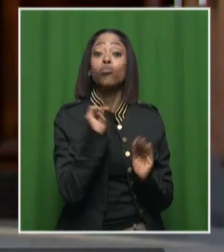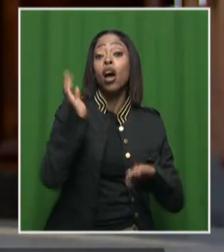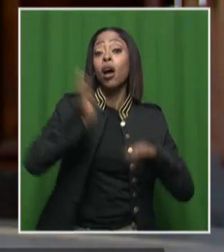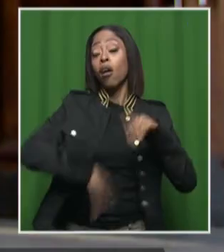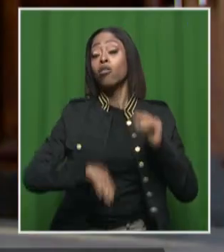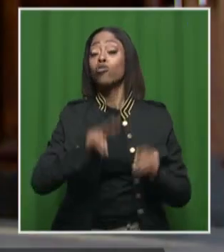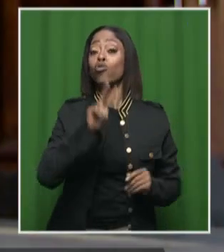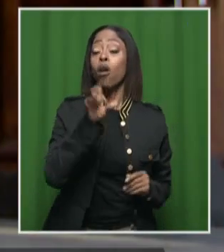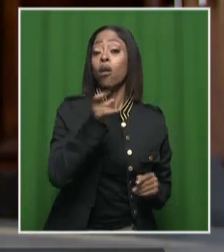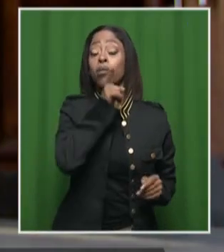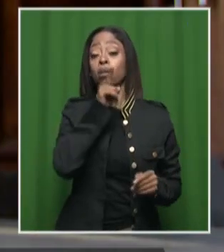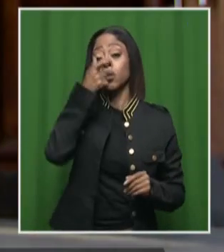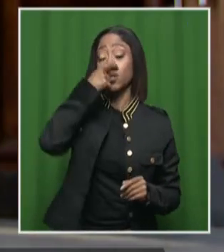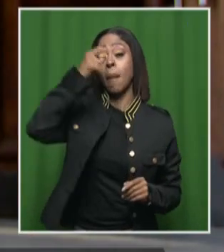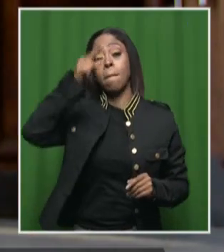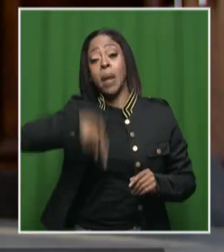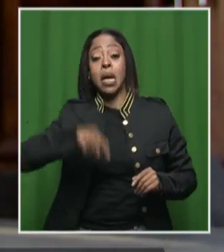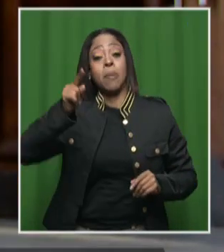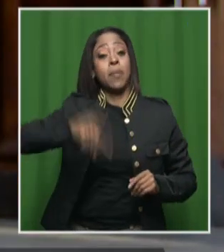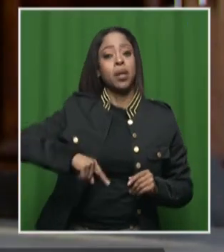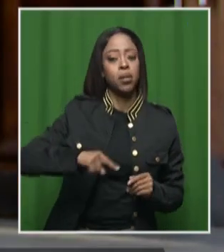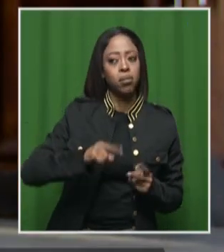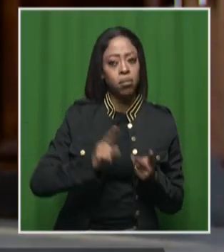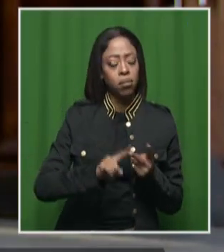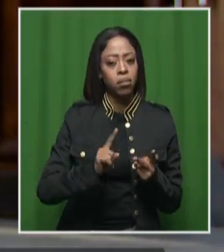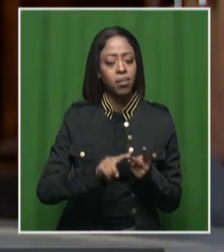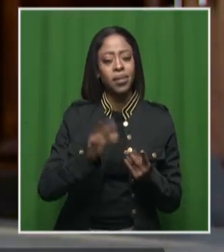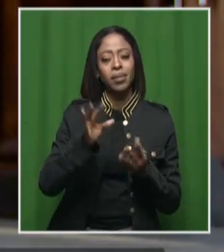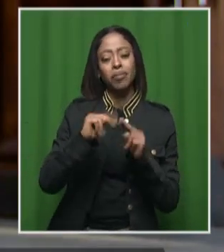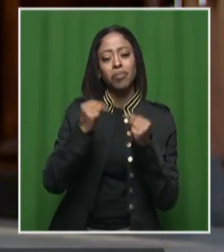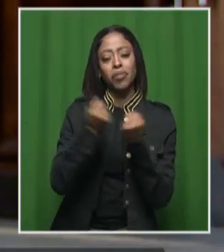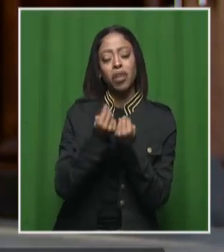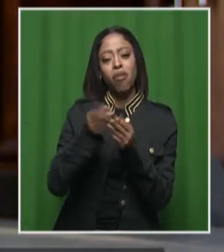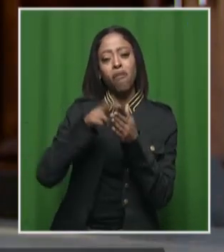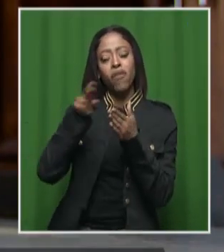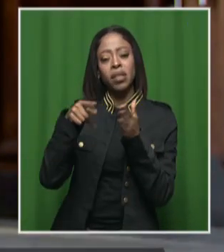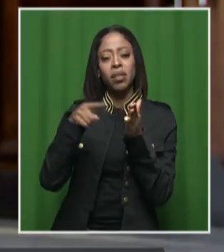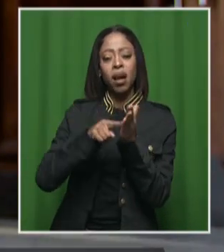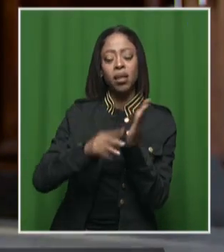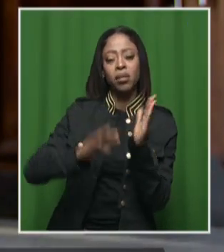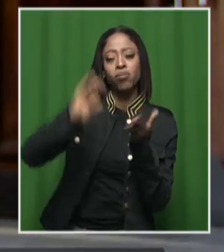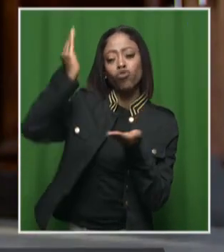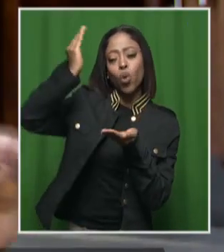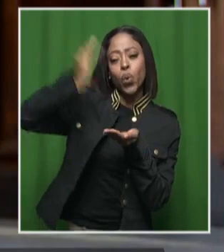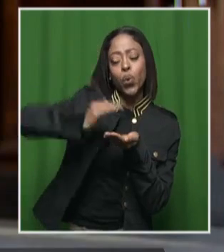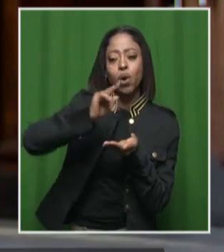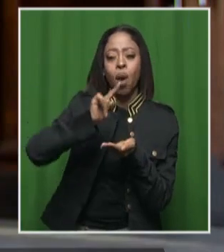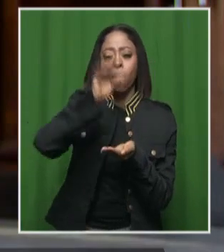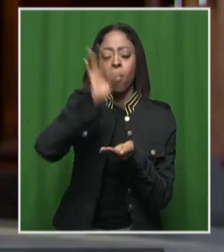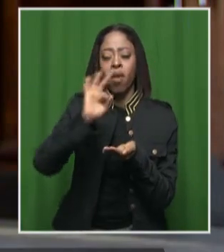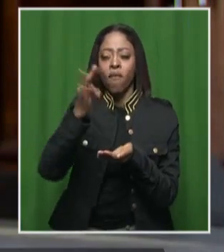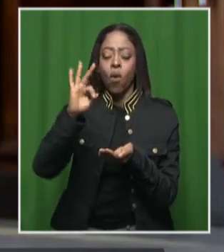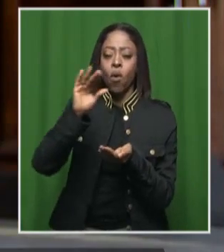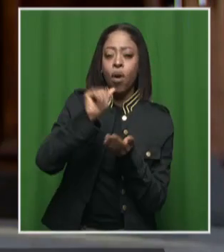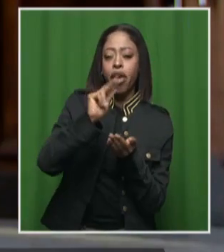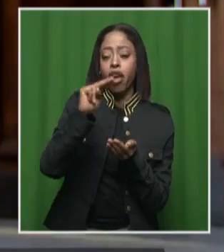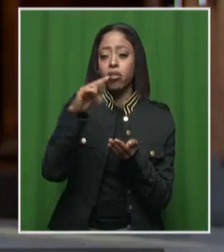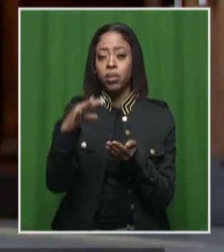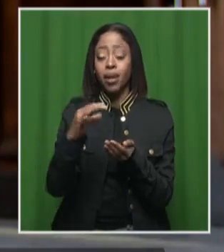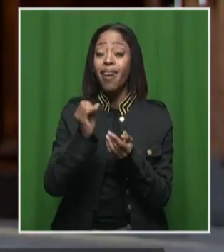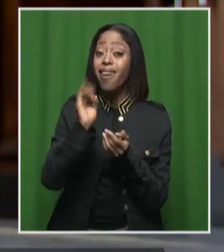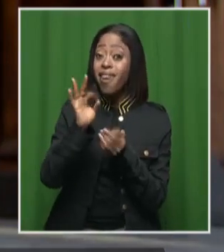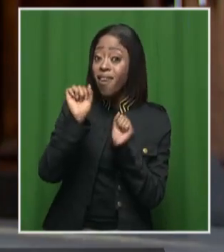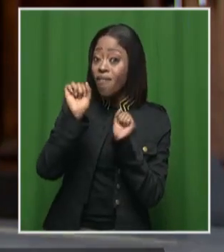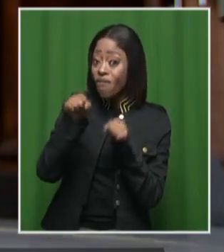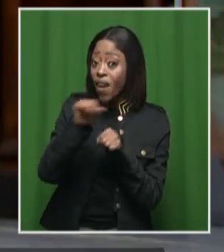200,000 rand fine, then of course asking for the national election results to be decreased by 1% if they are successful